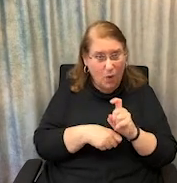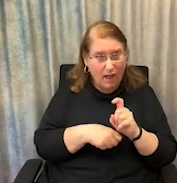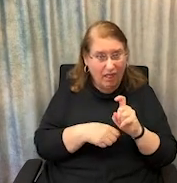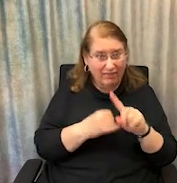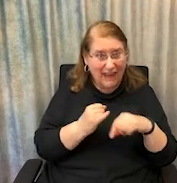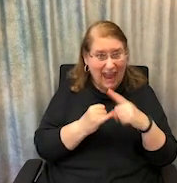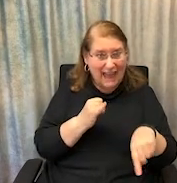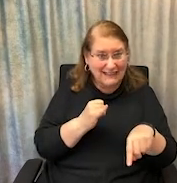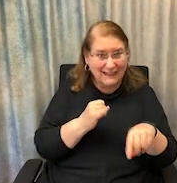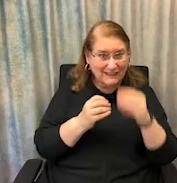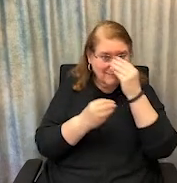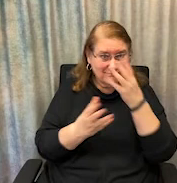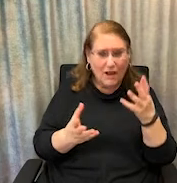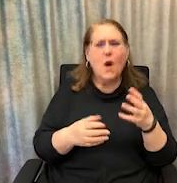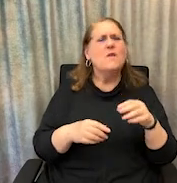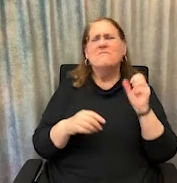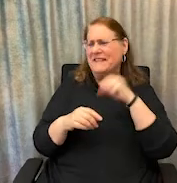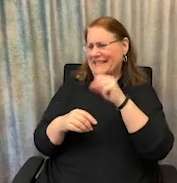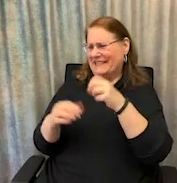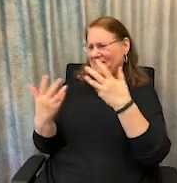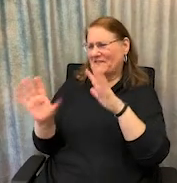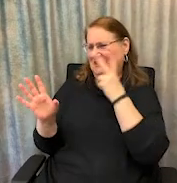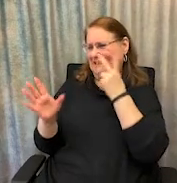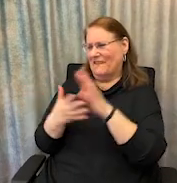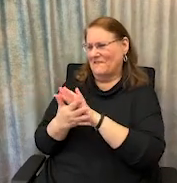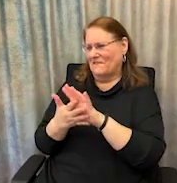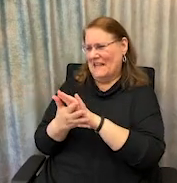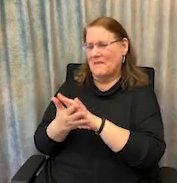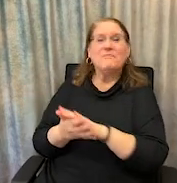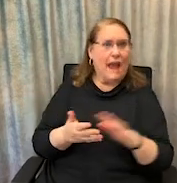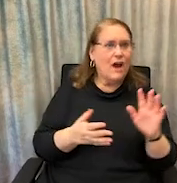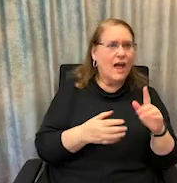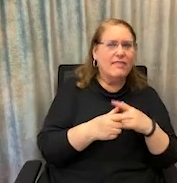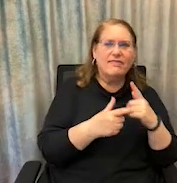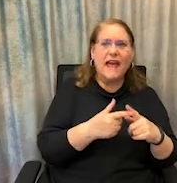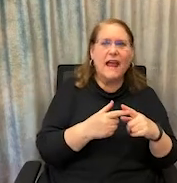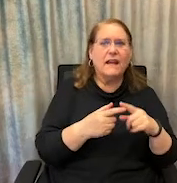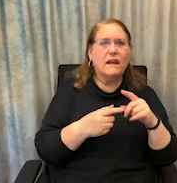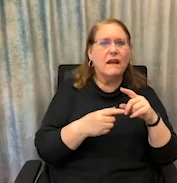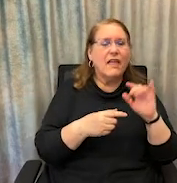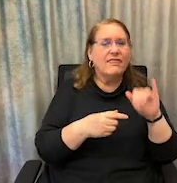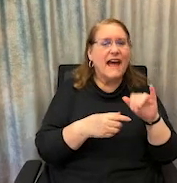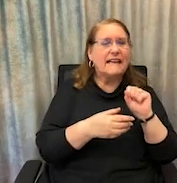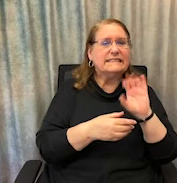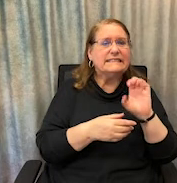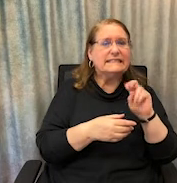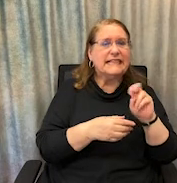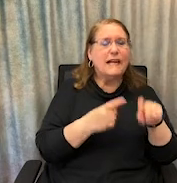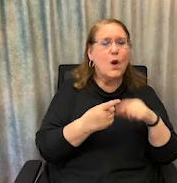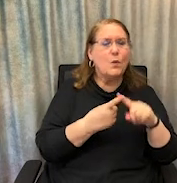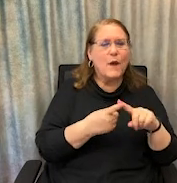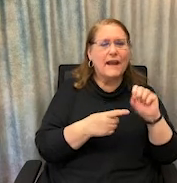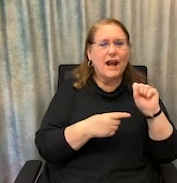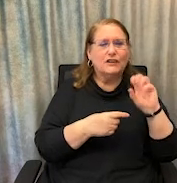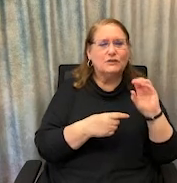to spoiler? Yeah, yes. Yeah, people have watched the film. Okay. And then the scene where